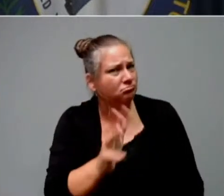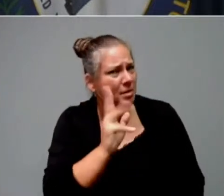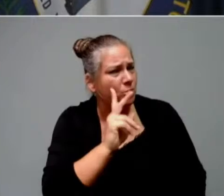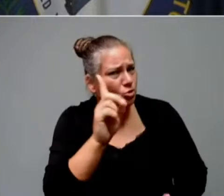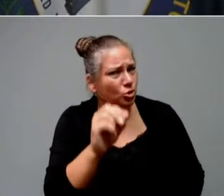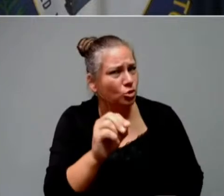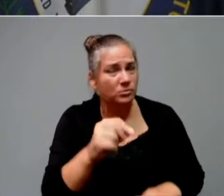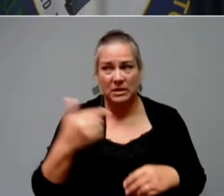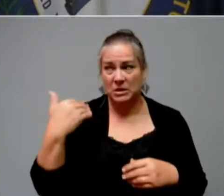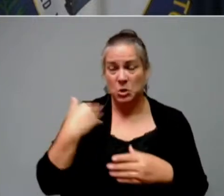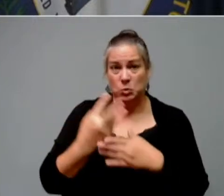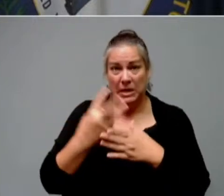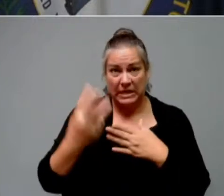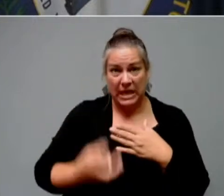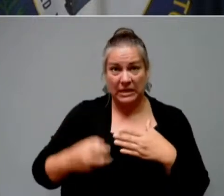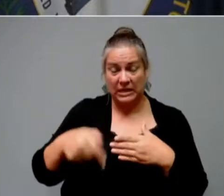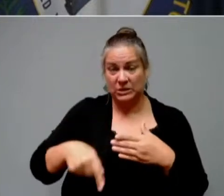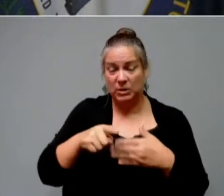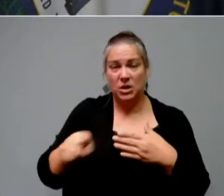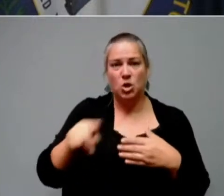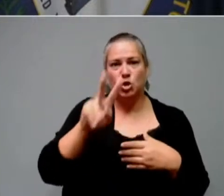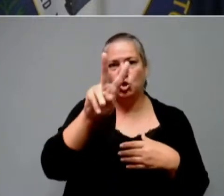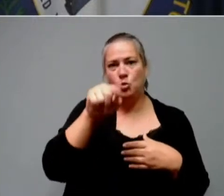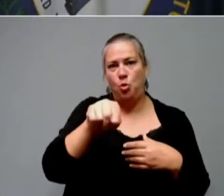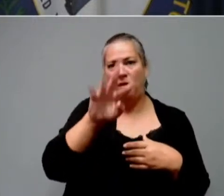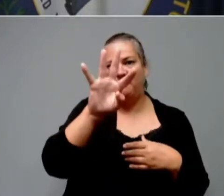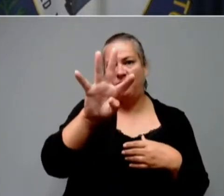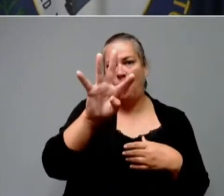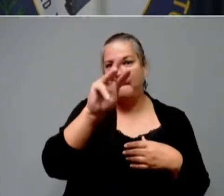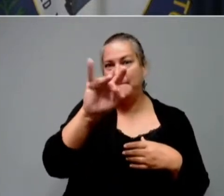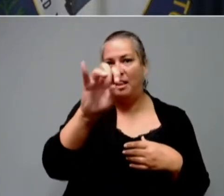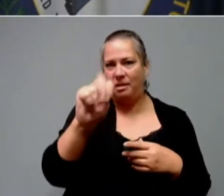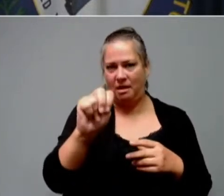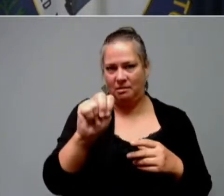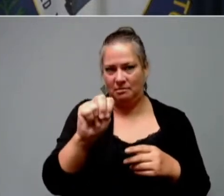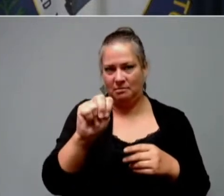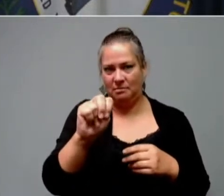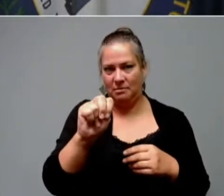over 2.4 million Kentuckians being vaccinated. Now